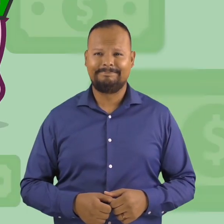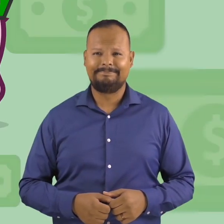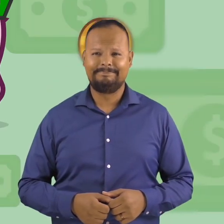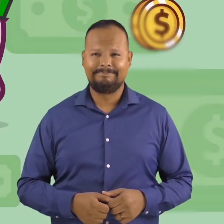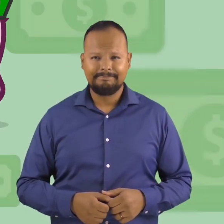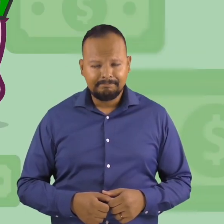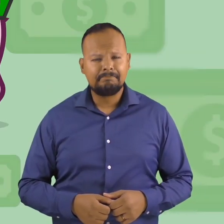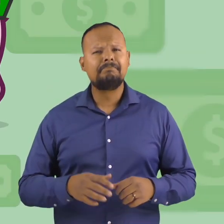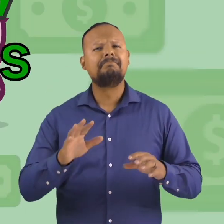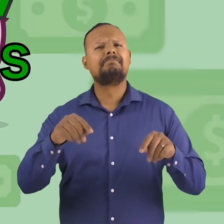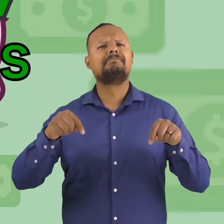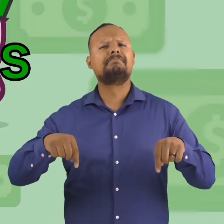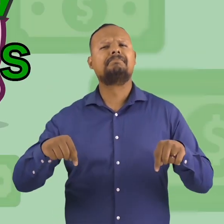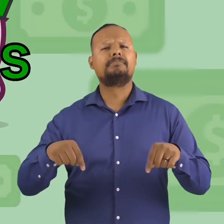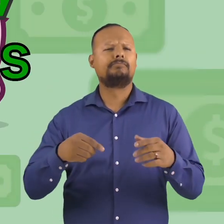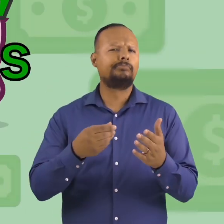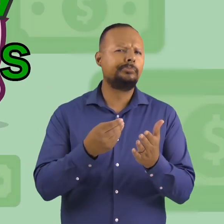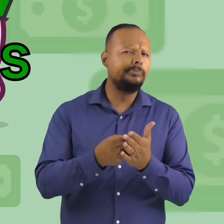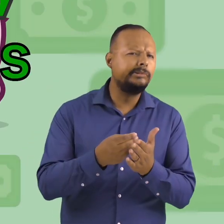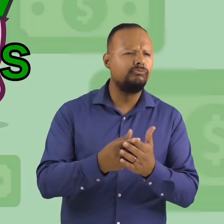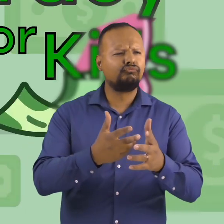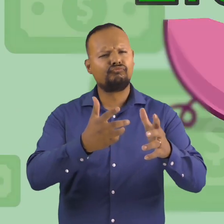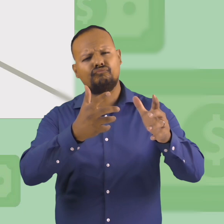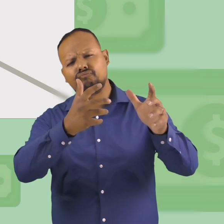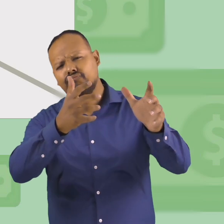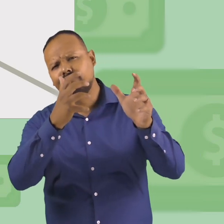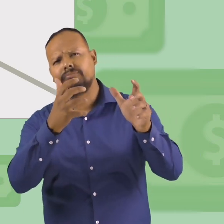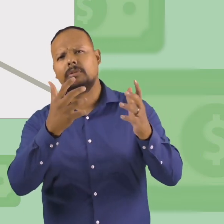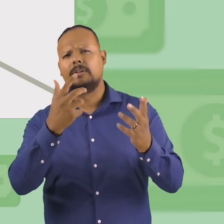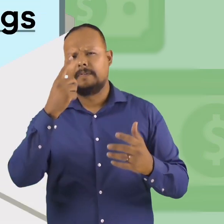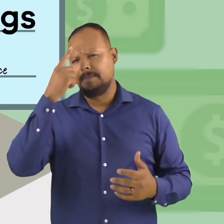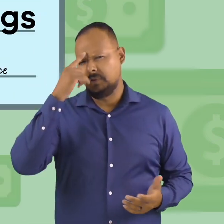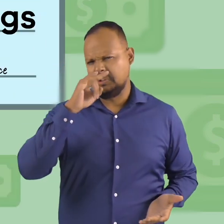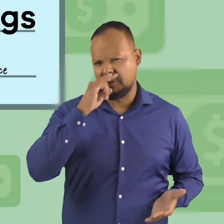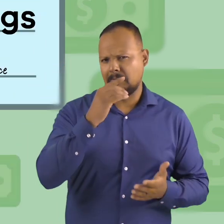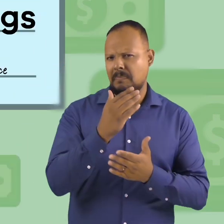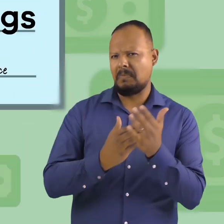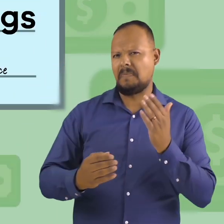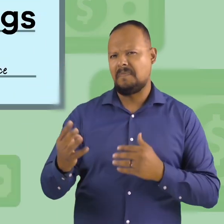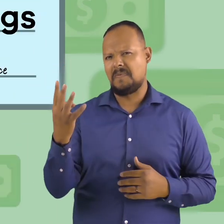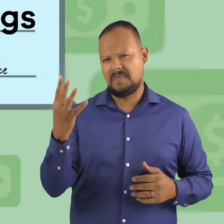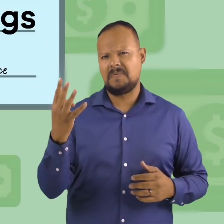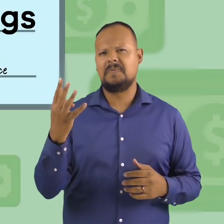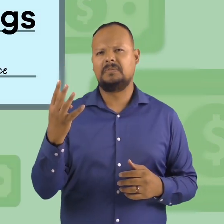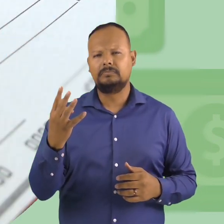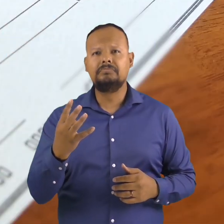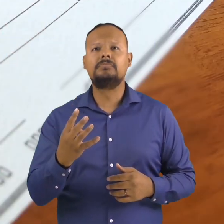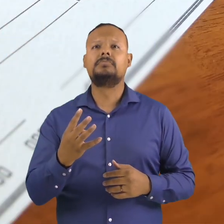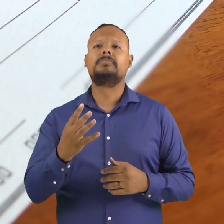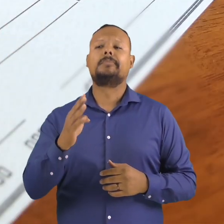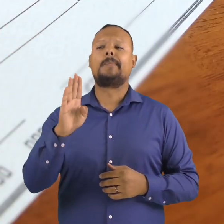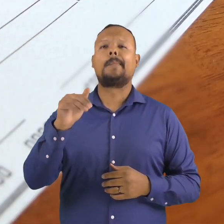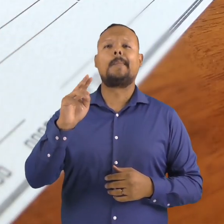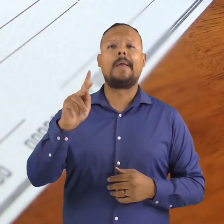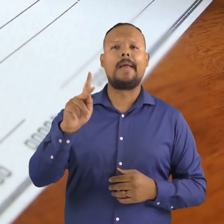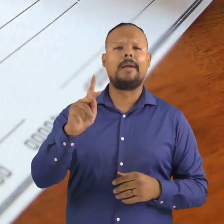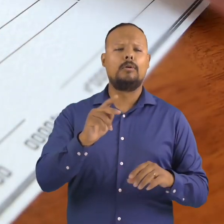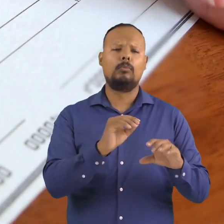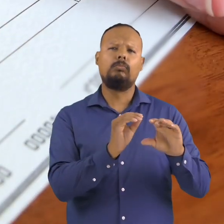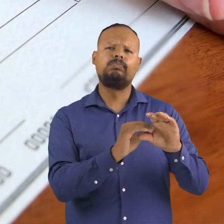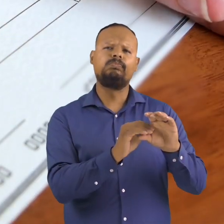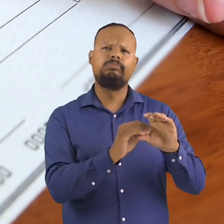Financial Literacy for Kids Part 4 Checking and Savings Accounts Today,